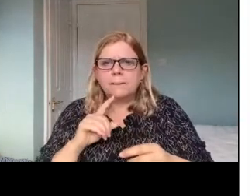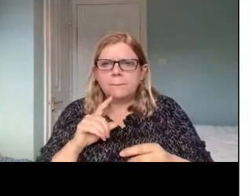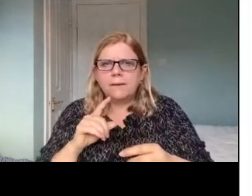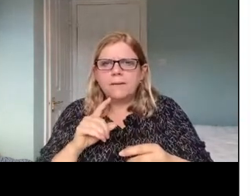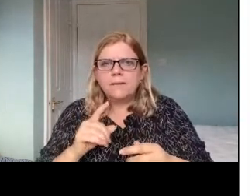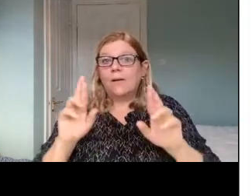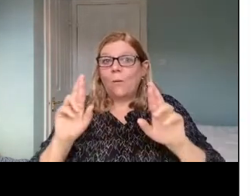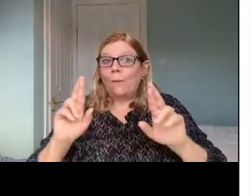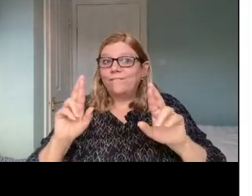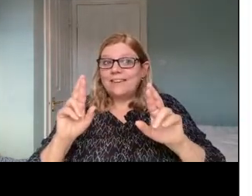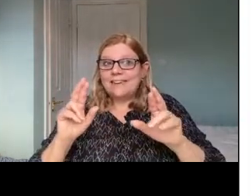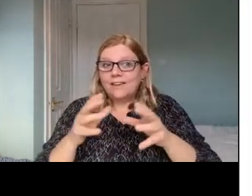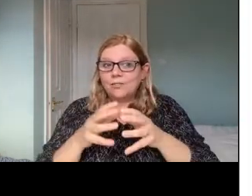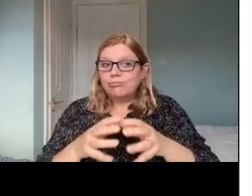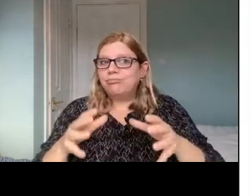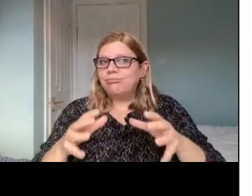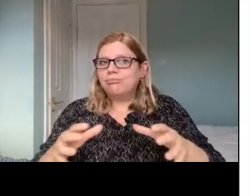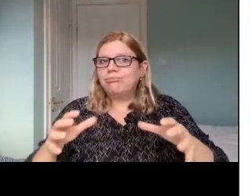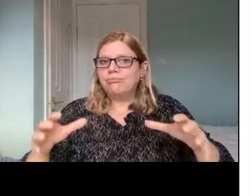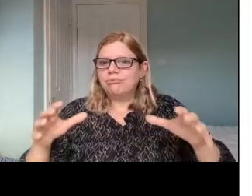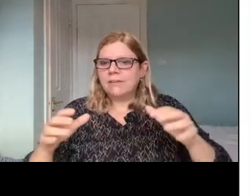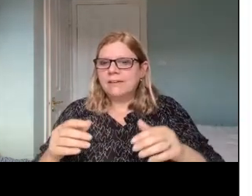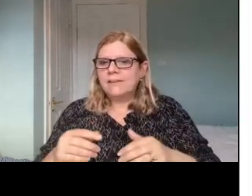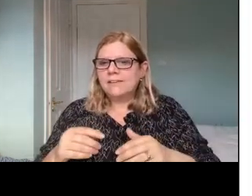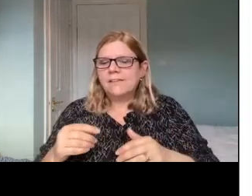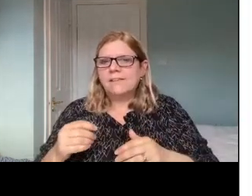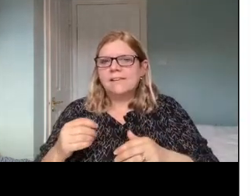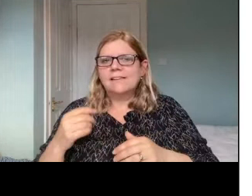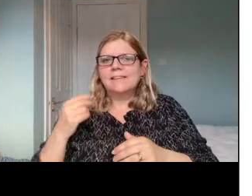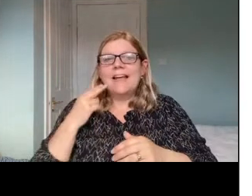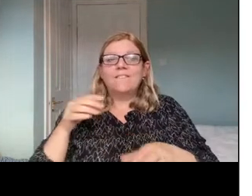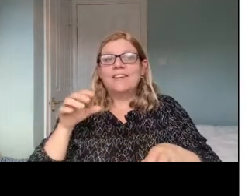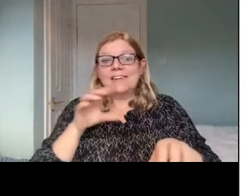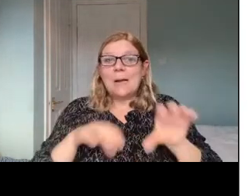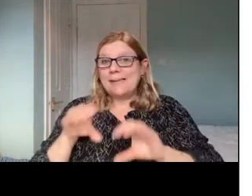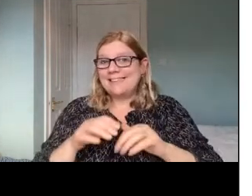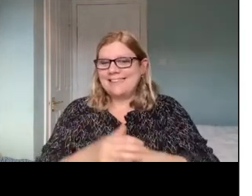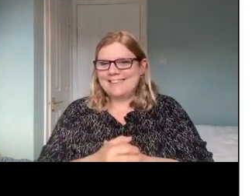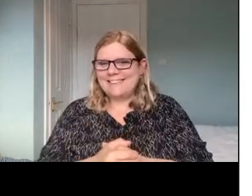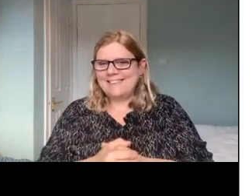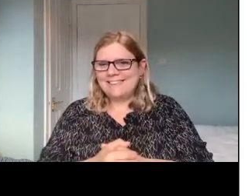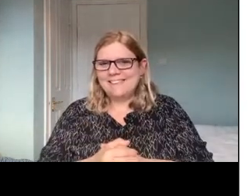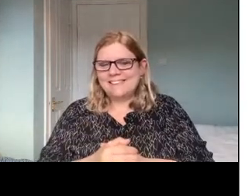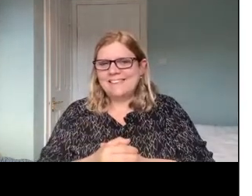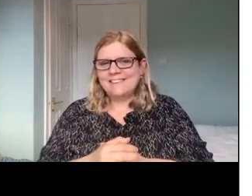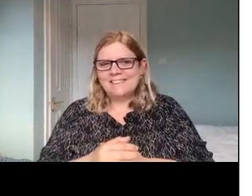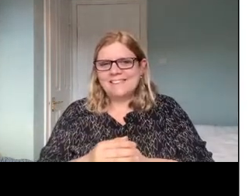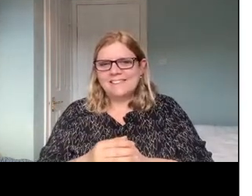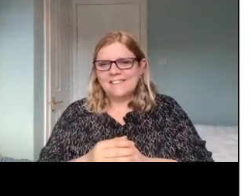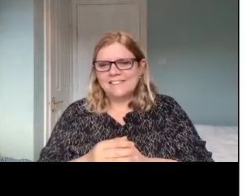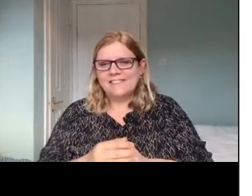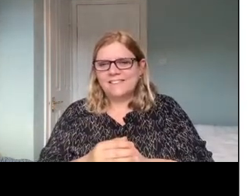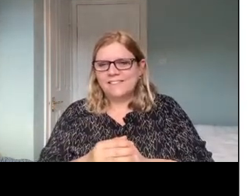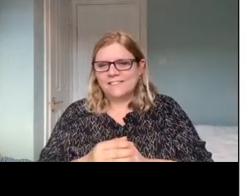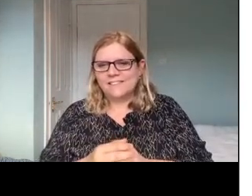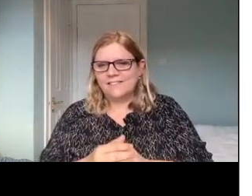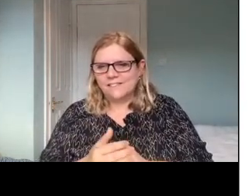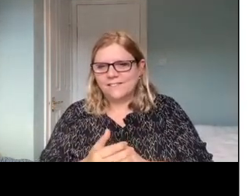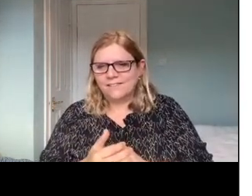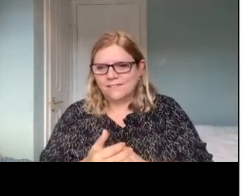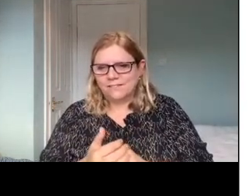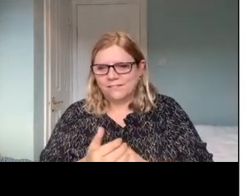are looking at how to empower young people and hopefully grow this group of people and grow the number of deaf chemists